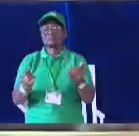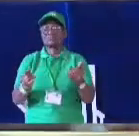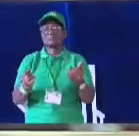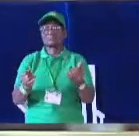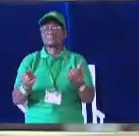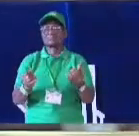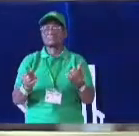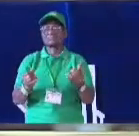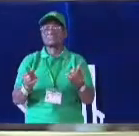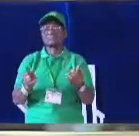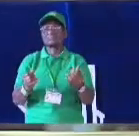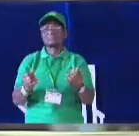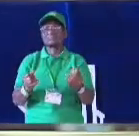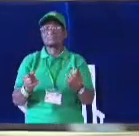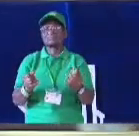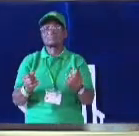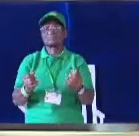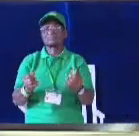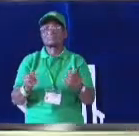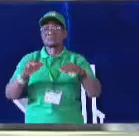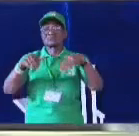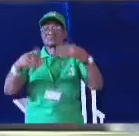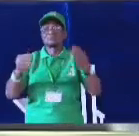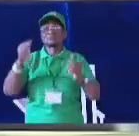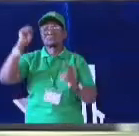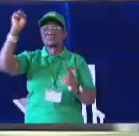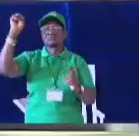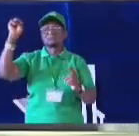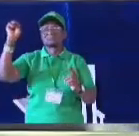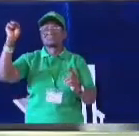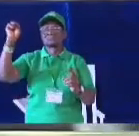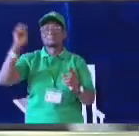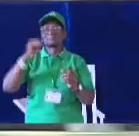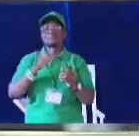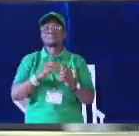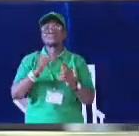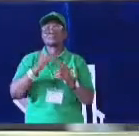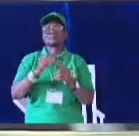Give him or her total wholeness tonight.